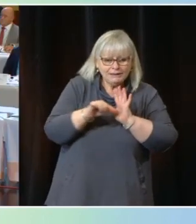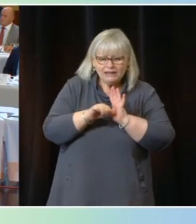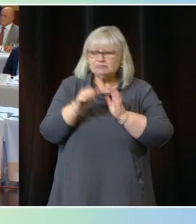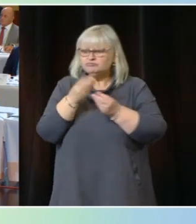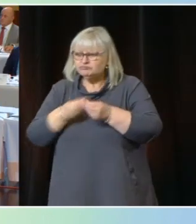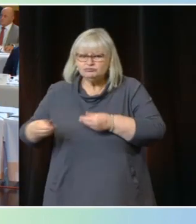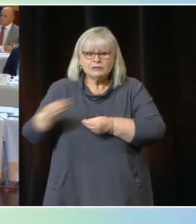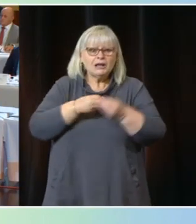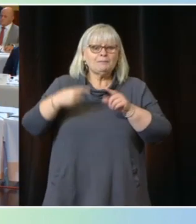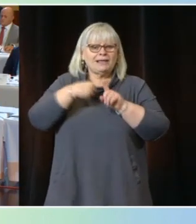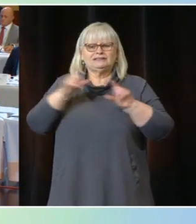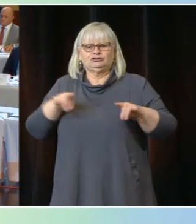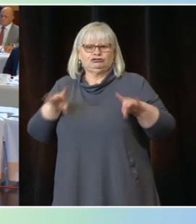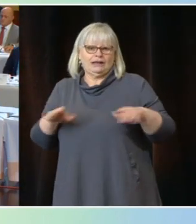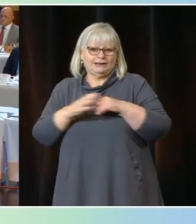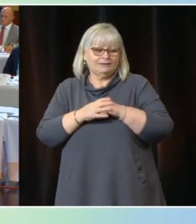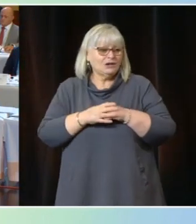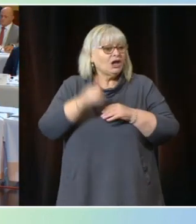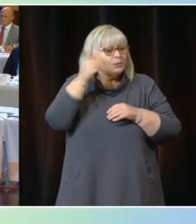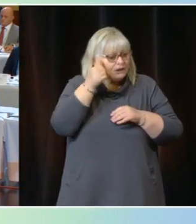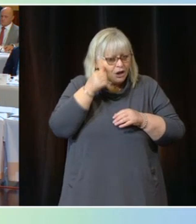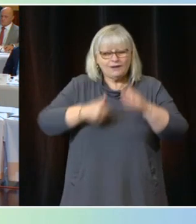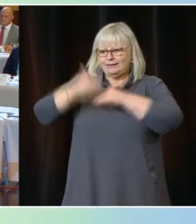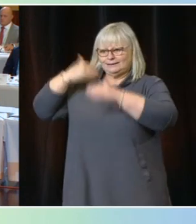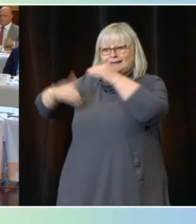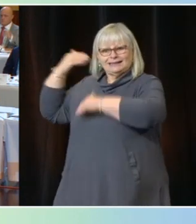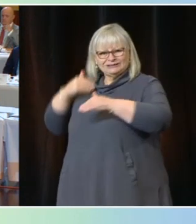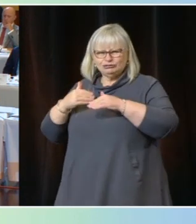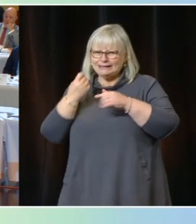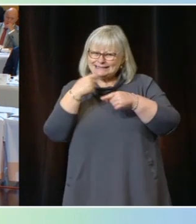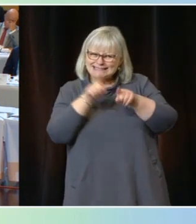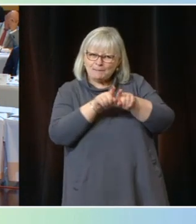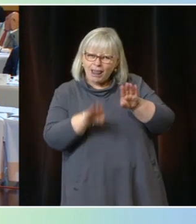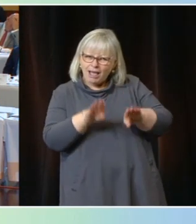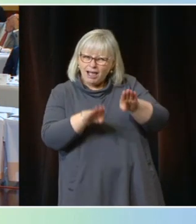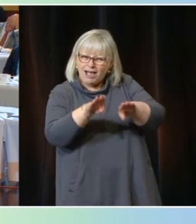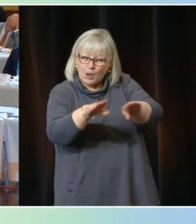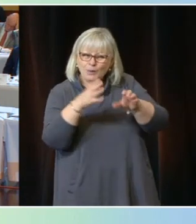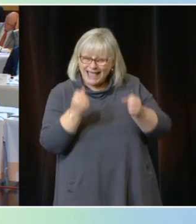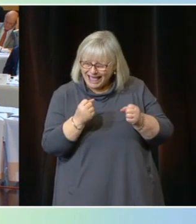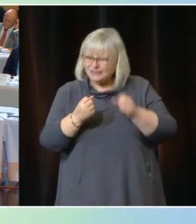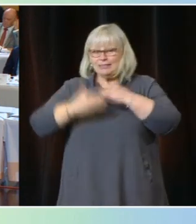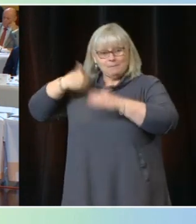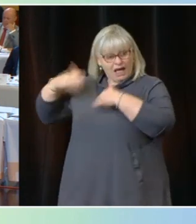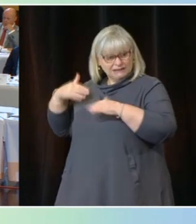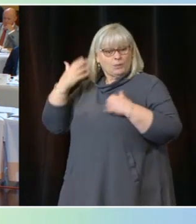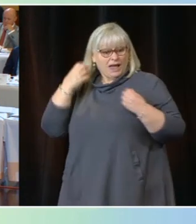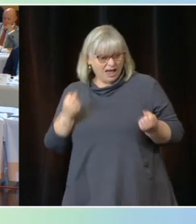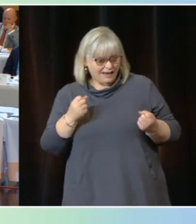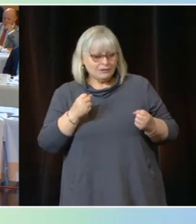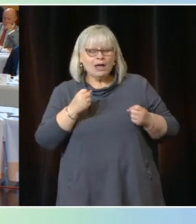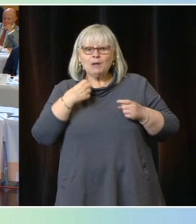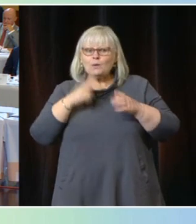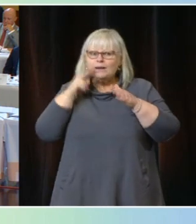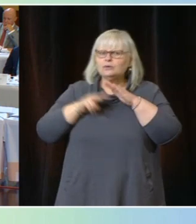country we are conscious of the historical parallels but we are focused forwards to the Future upwards to